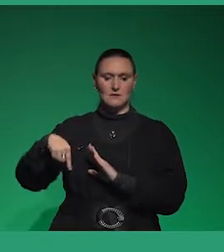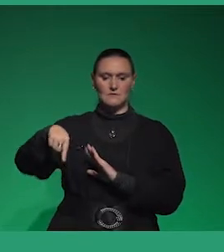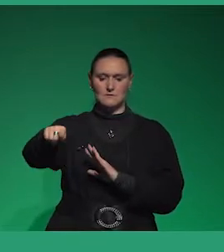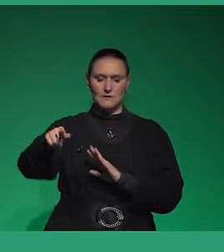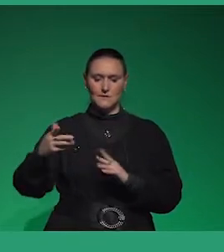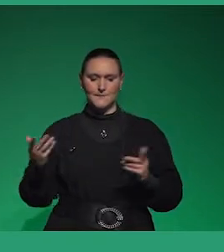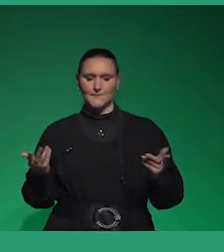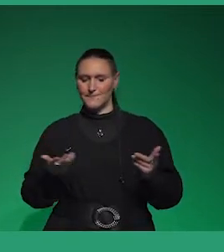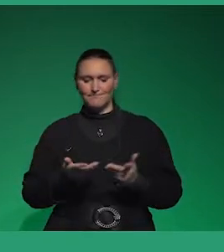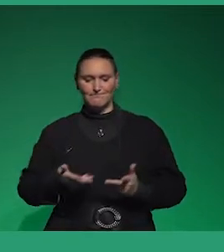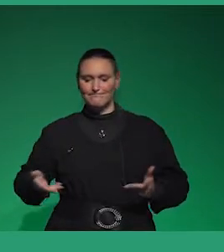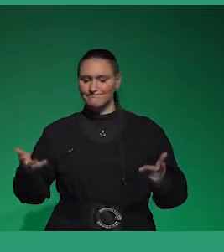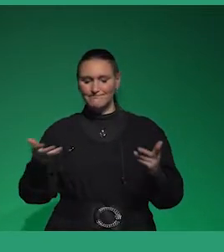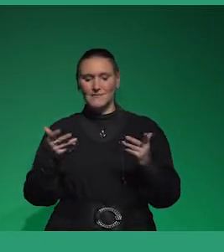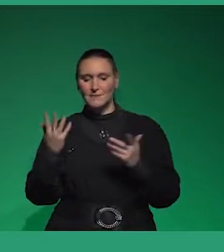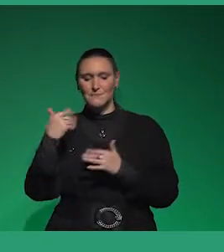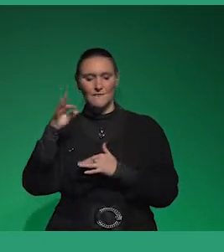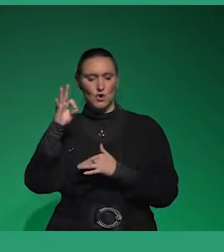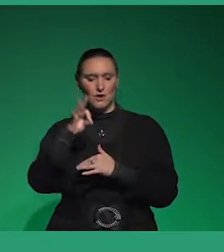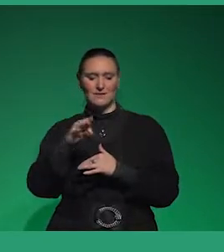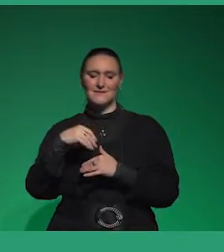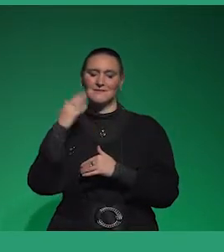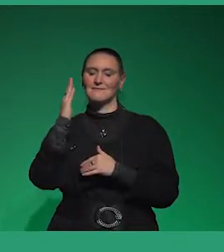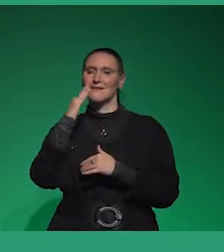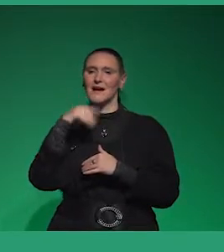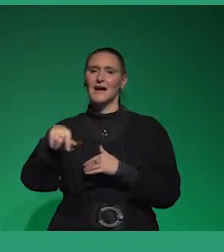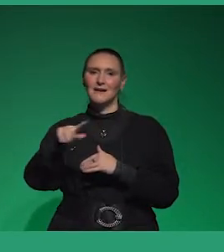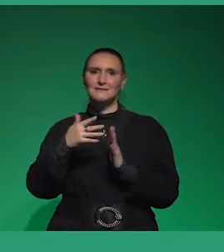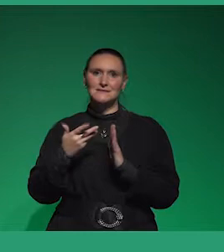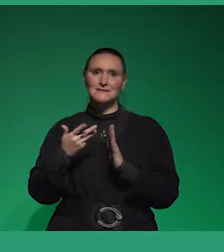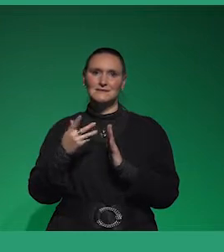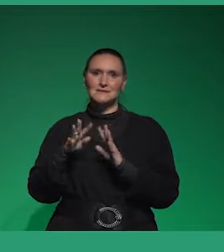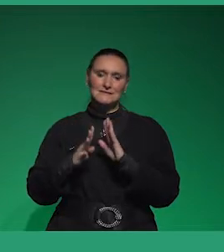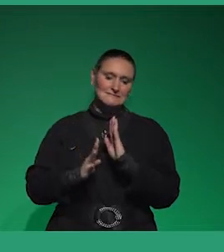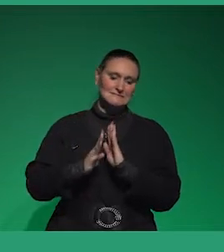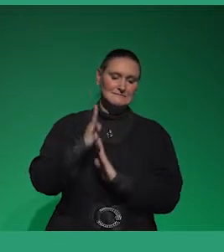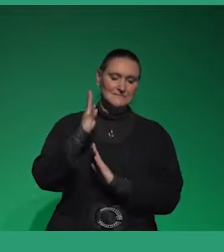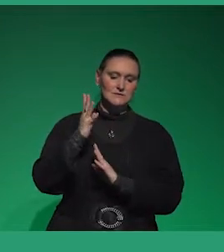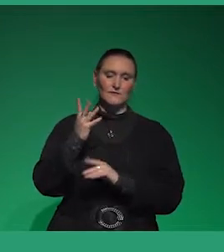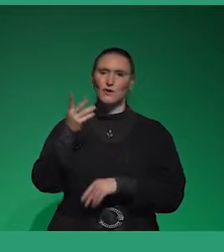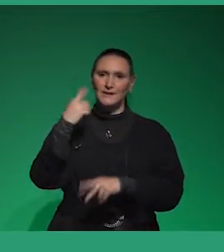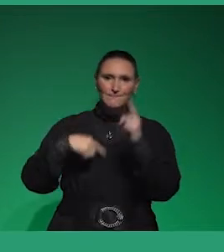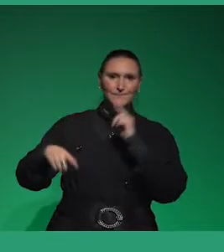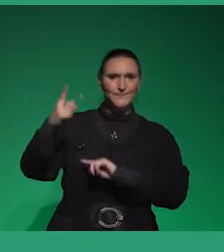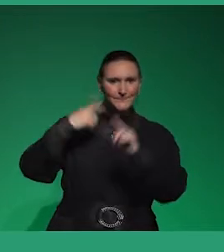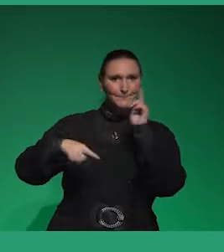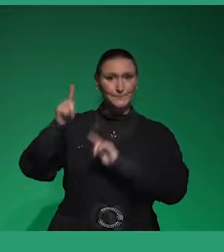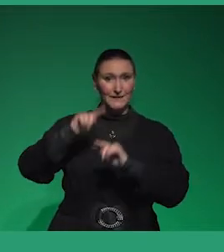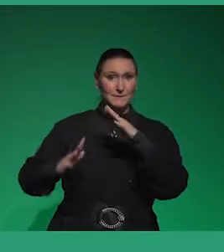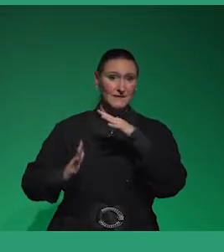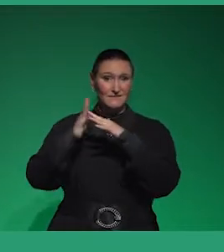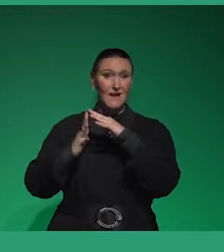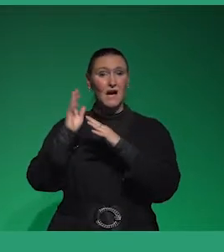greenhouse gases. There is a strong net uptake driven by the high rate of fertilization, but because most of that carbon